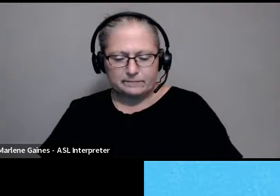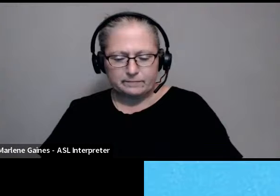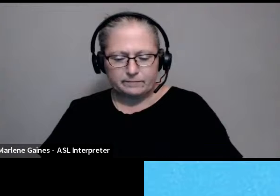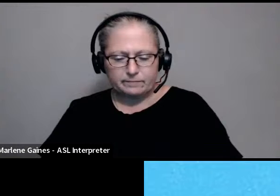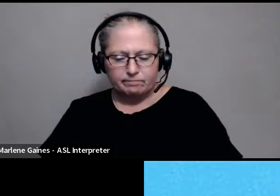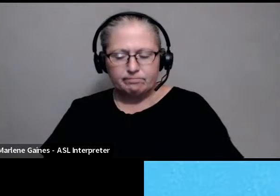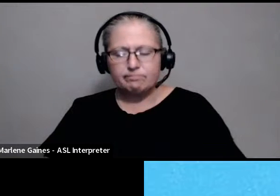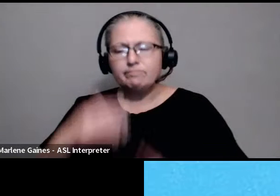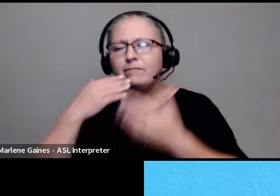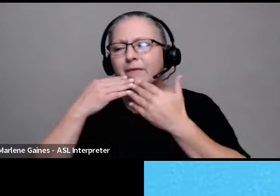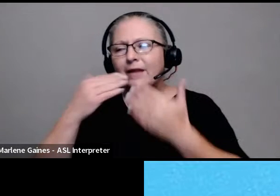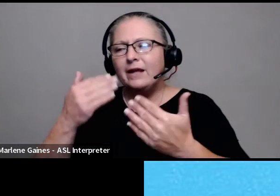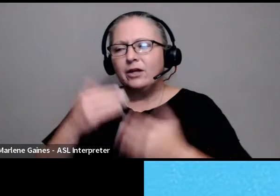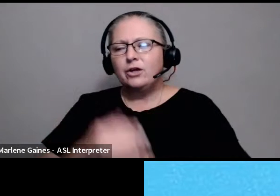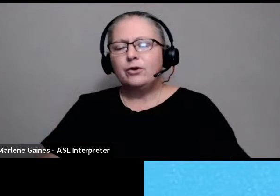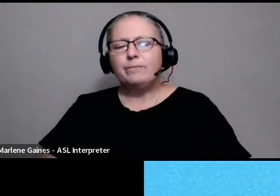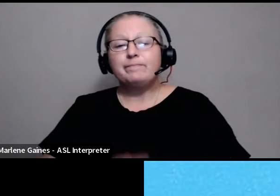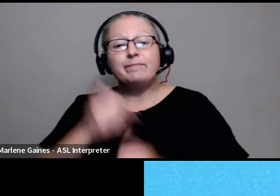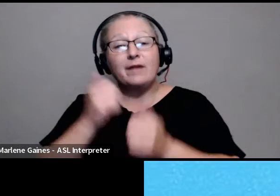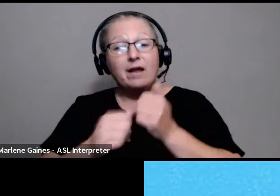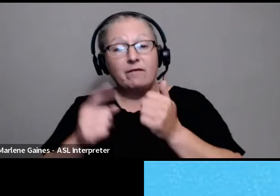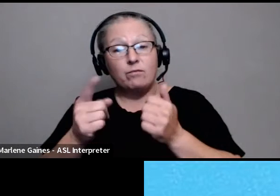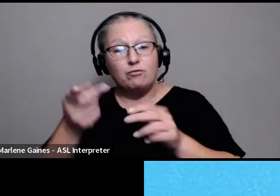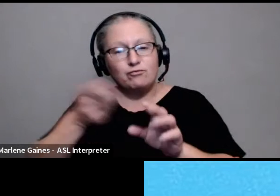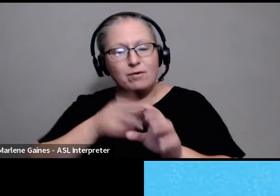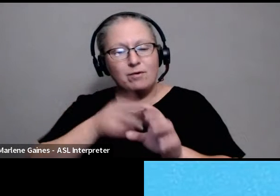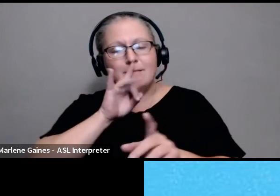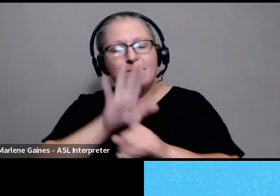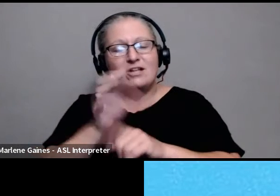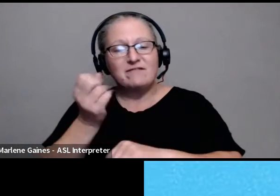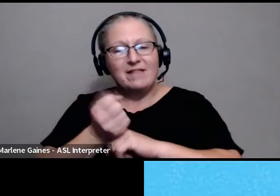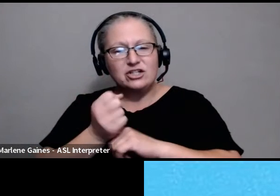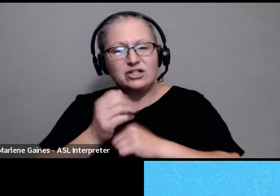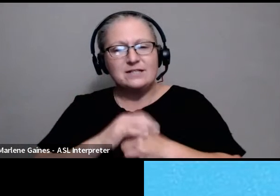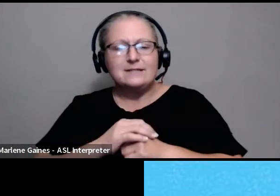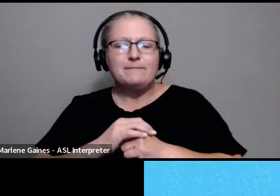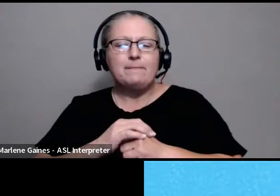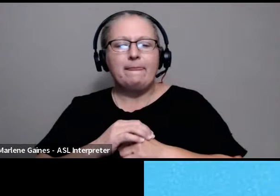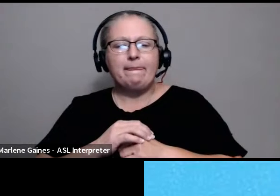Thank you. Now, everybody, would you join me in the Pledge of Allegiance?